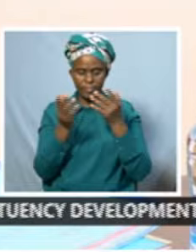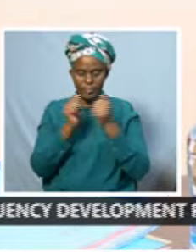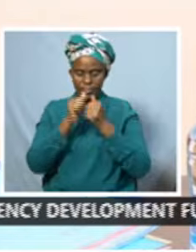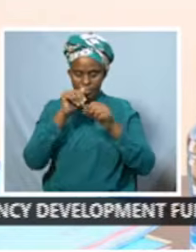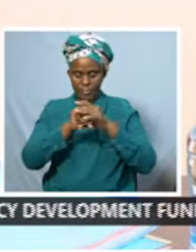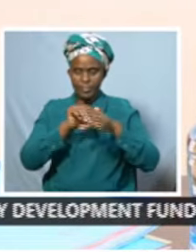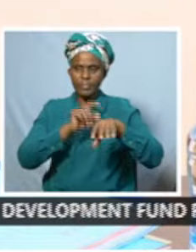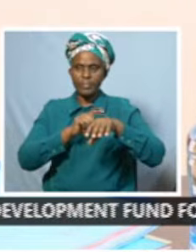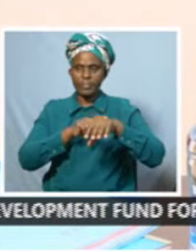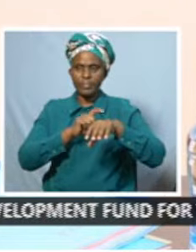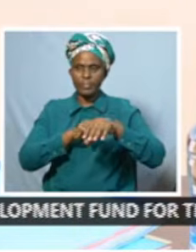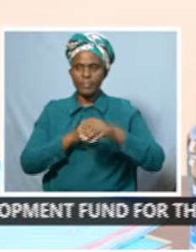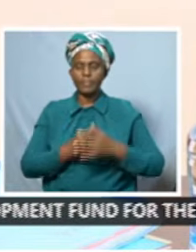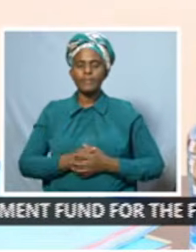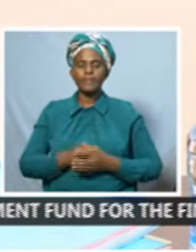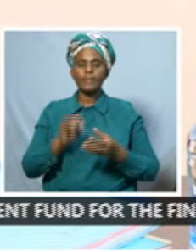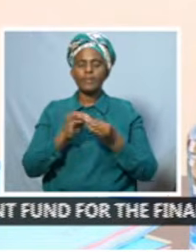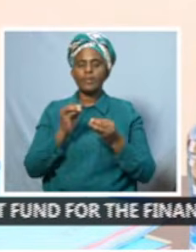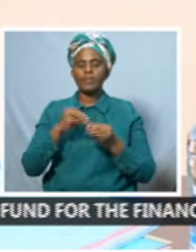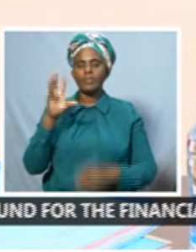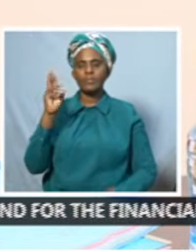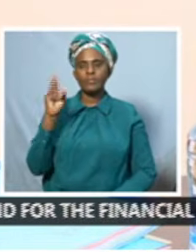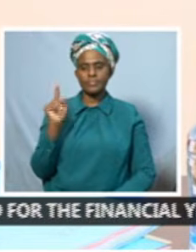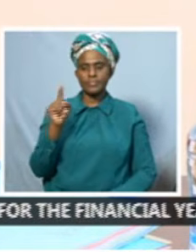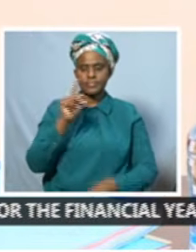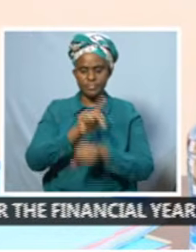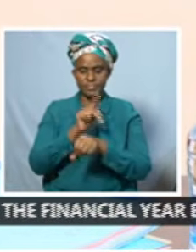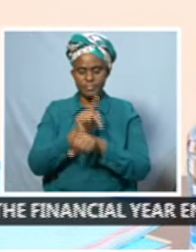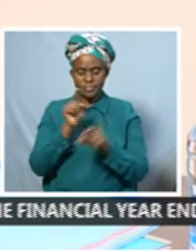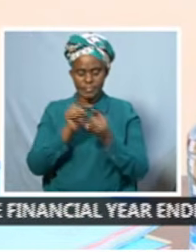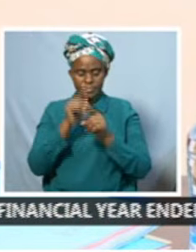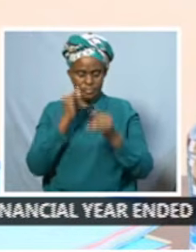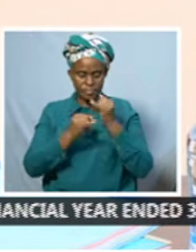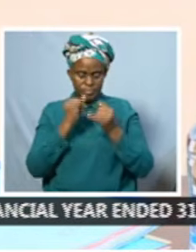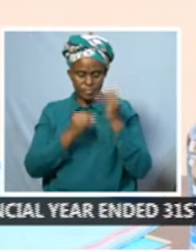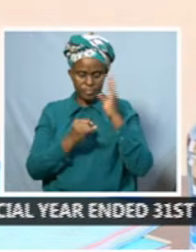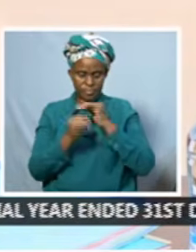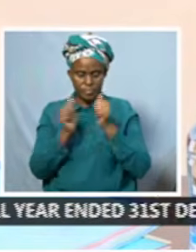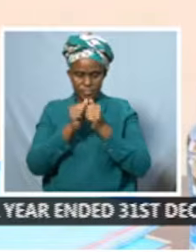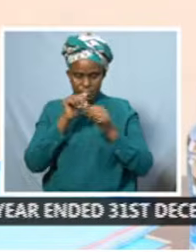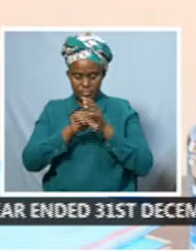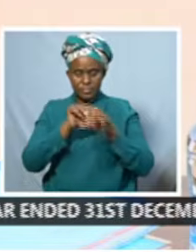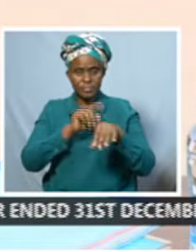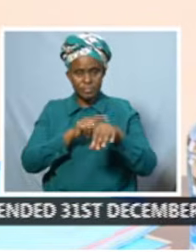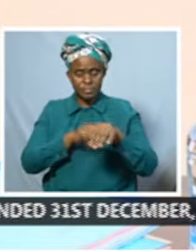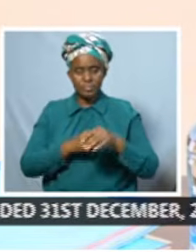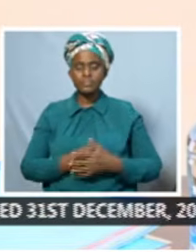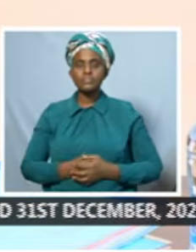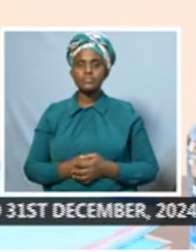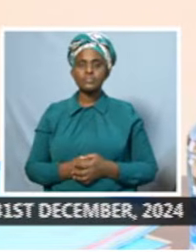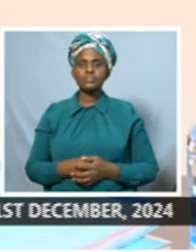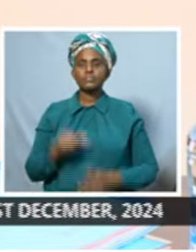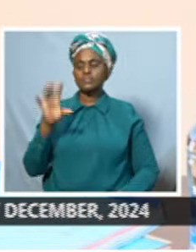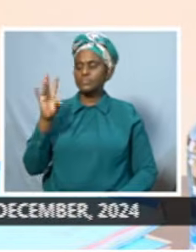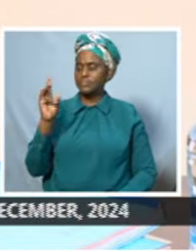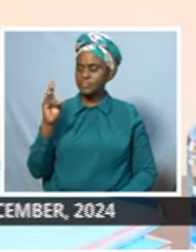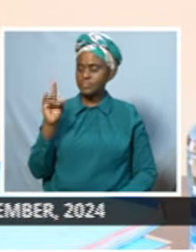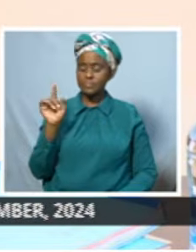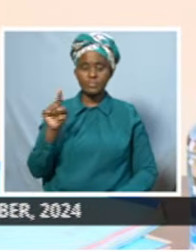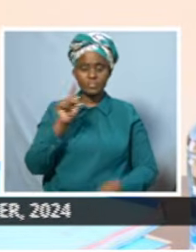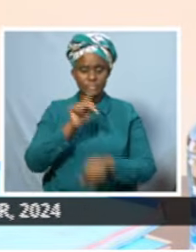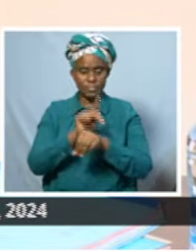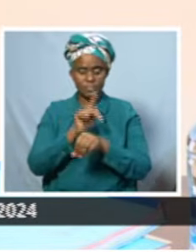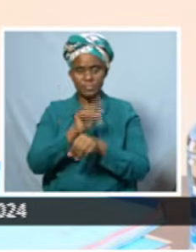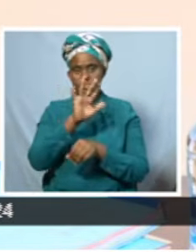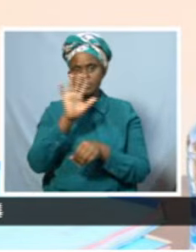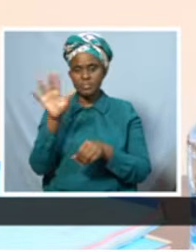the contractual time frame. Number 16, the project was completed within the contractual time frame. And number 17, the project is